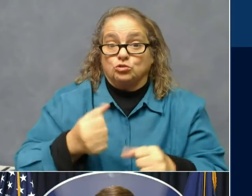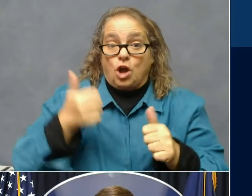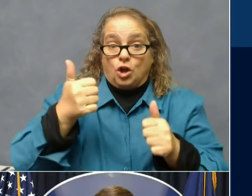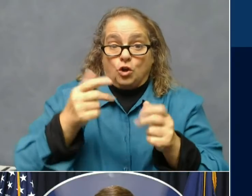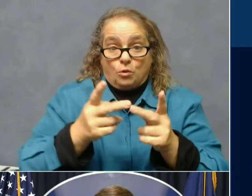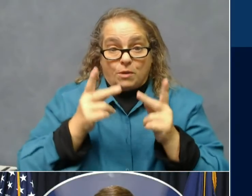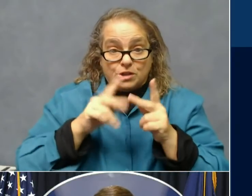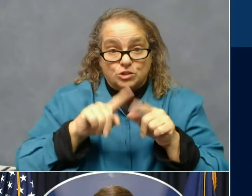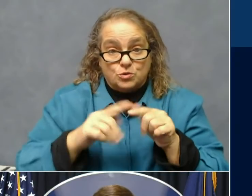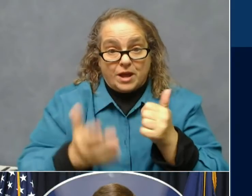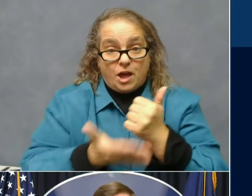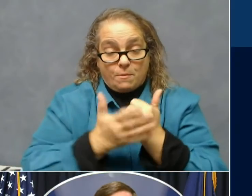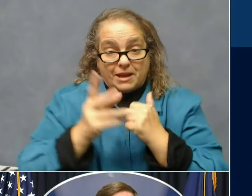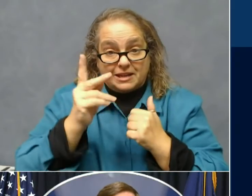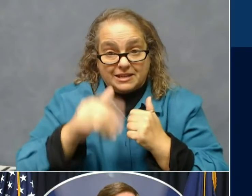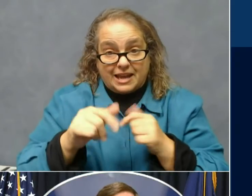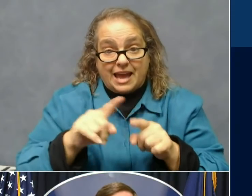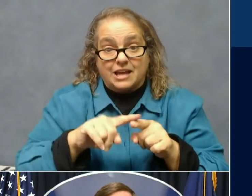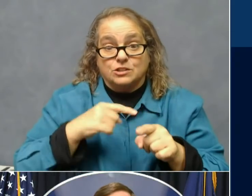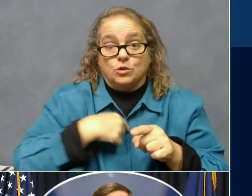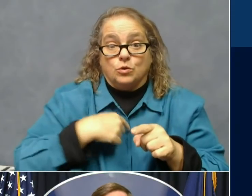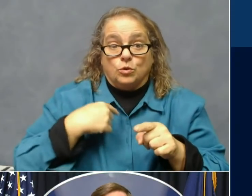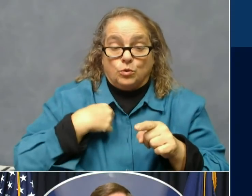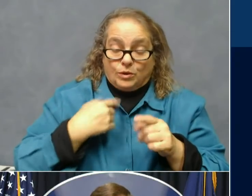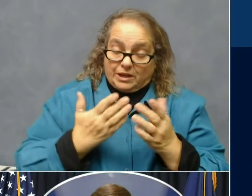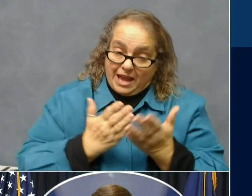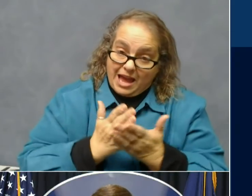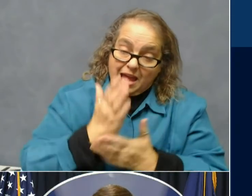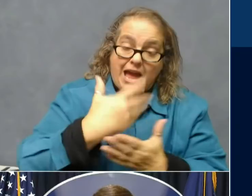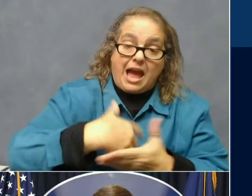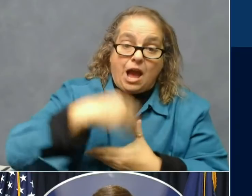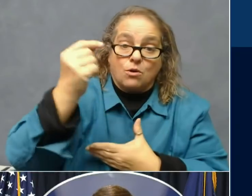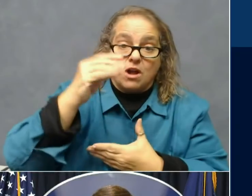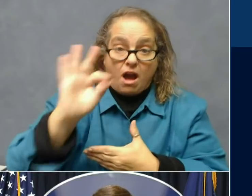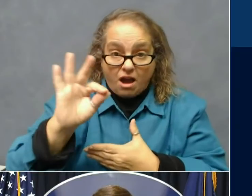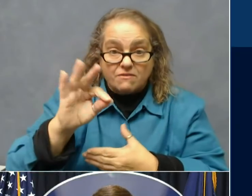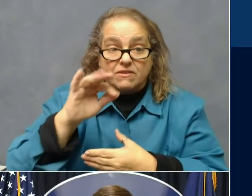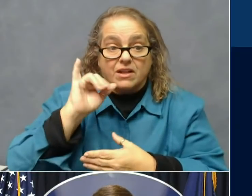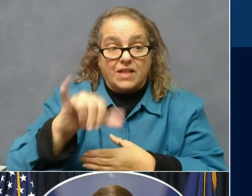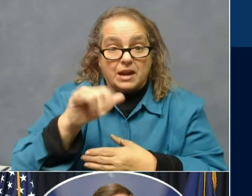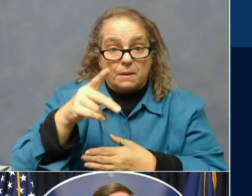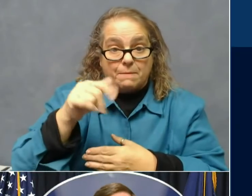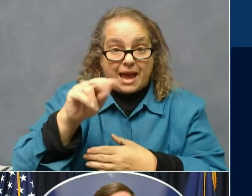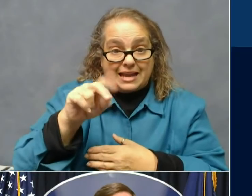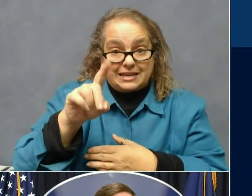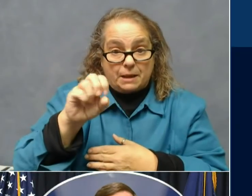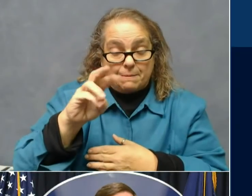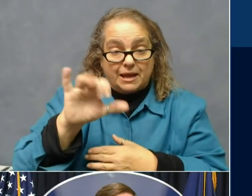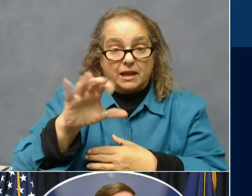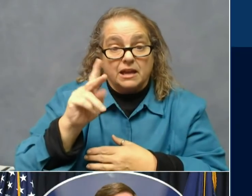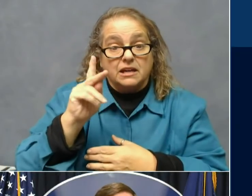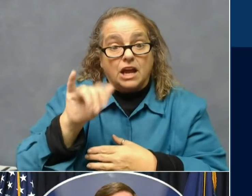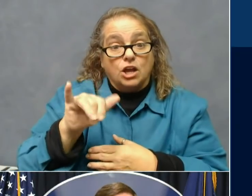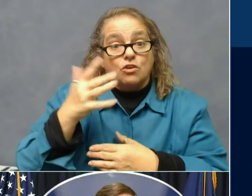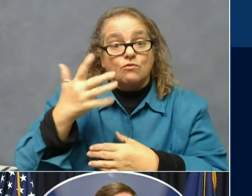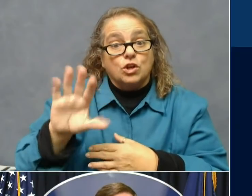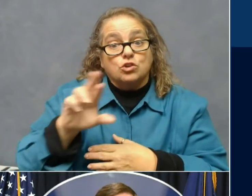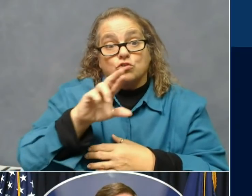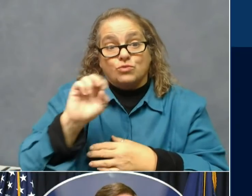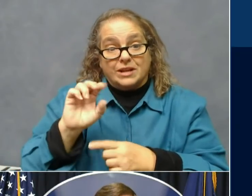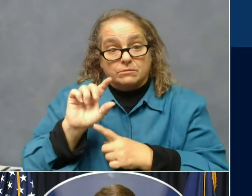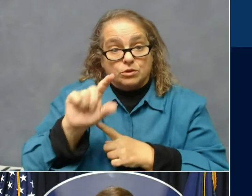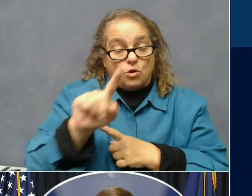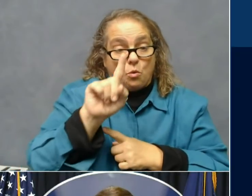Kentuckians as we emerge from this pandemic after the Kentucky Supreme Court reinstated an almost $1.3 billion